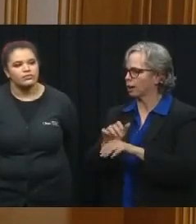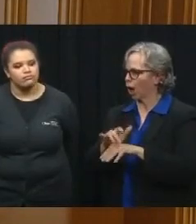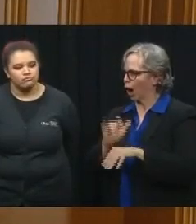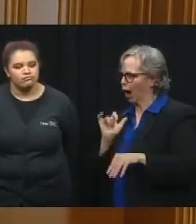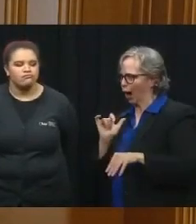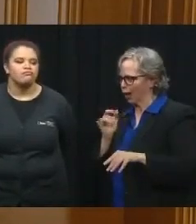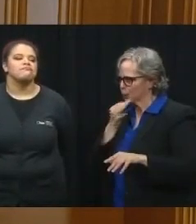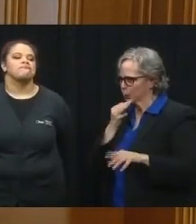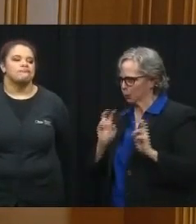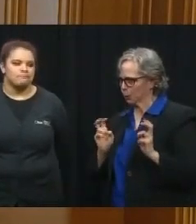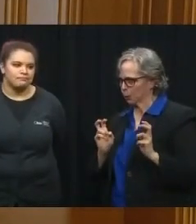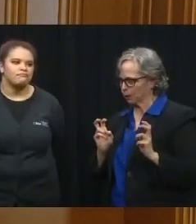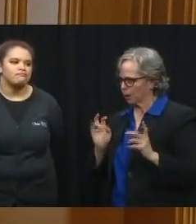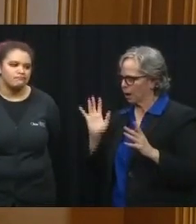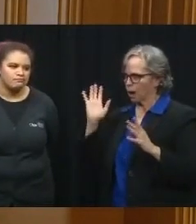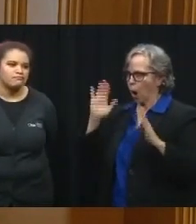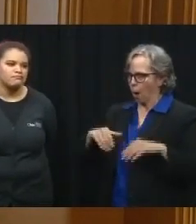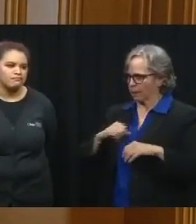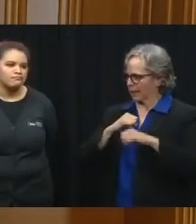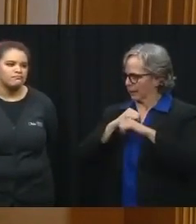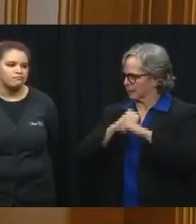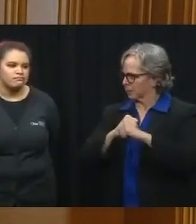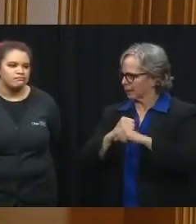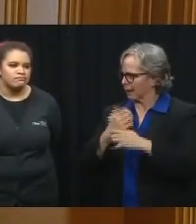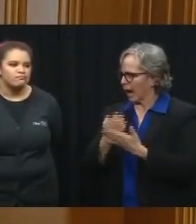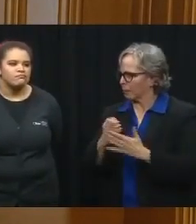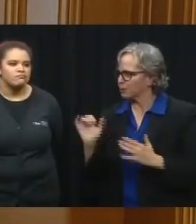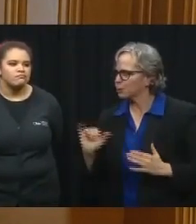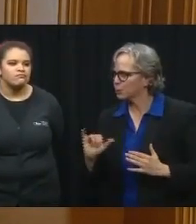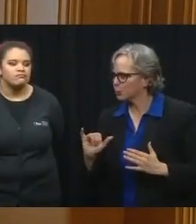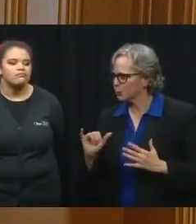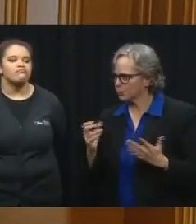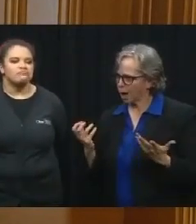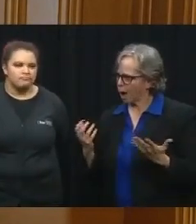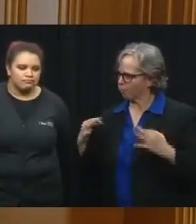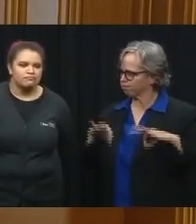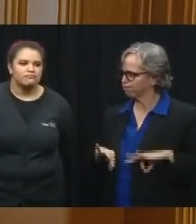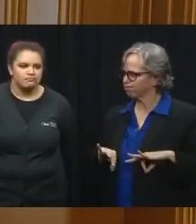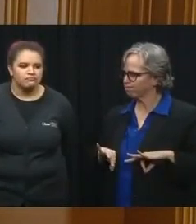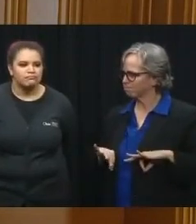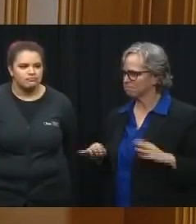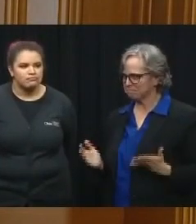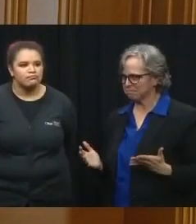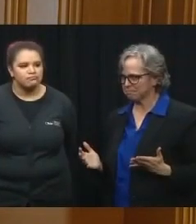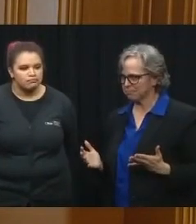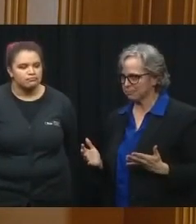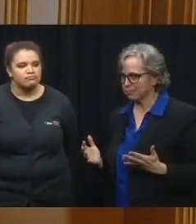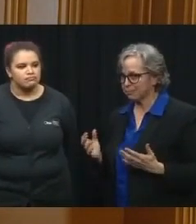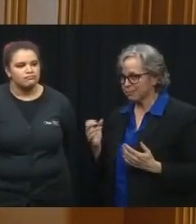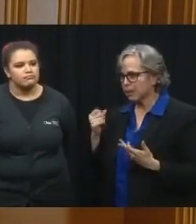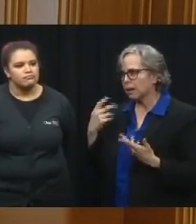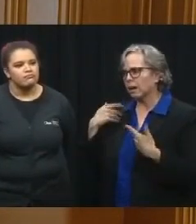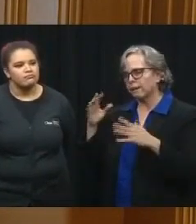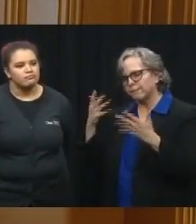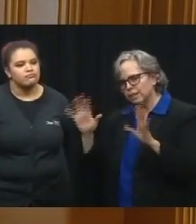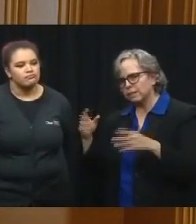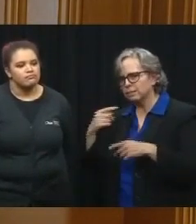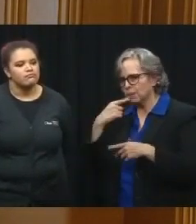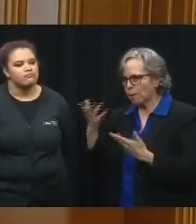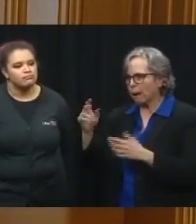our economy. I've referenced several times before the lessons of St. Louis and the lessons of Philadelphia in